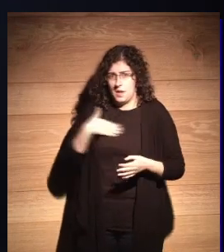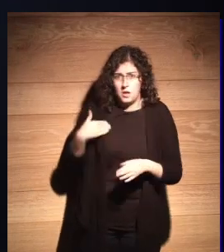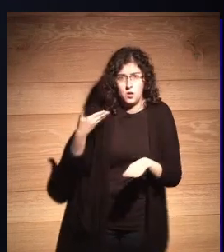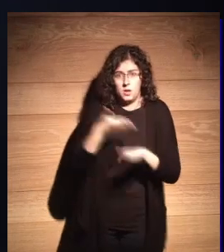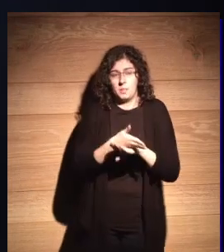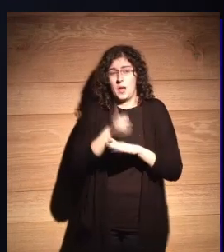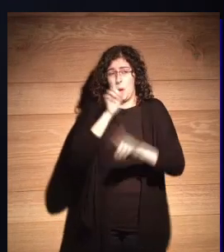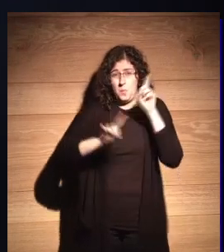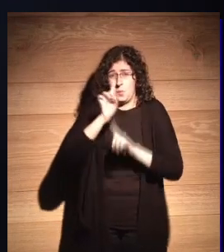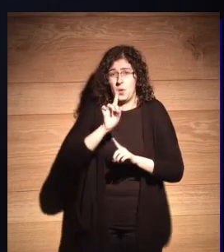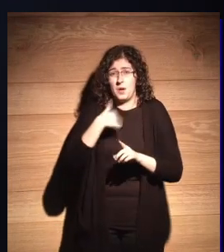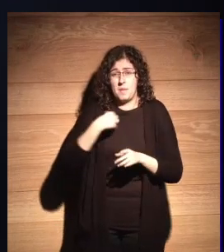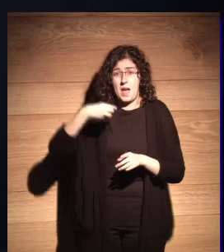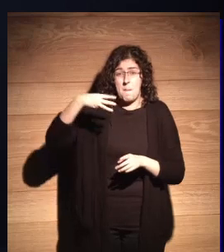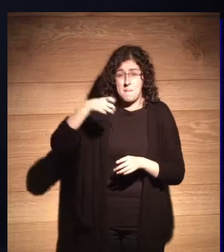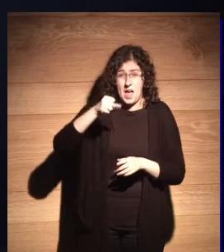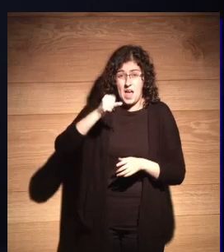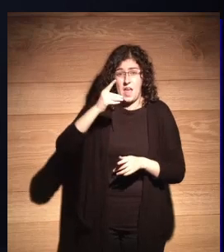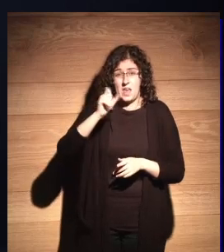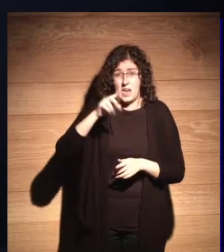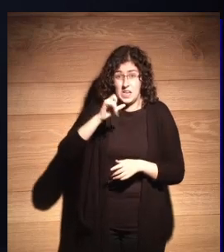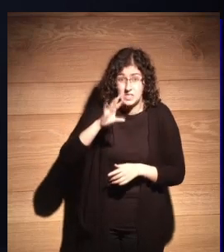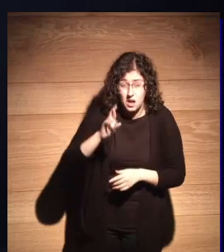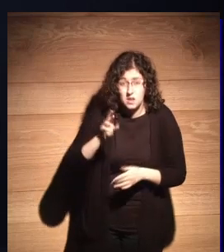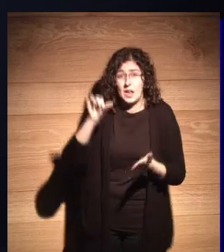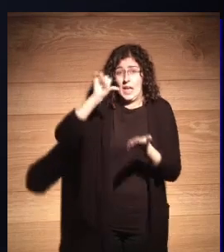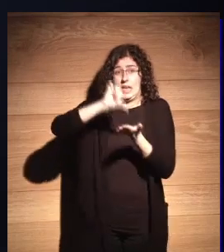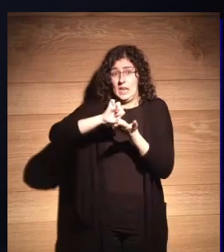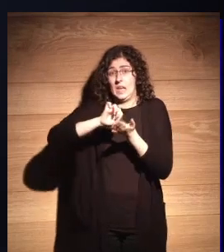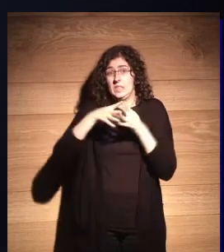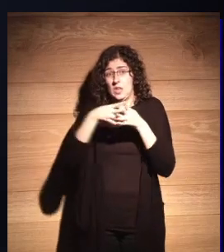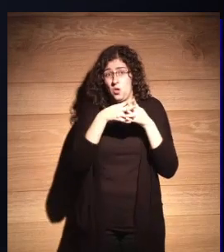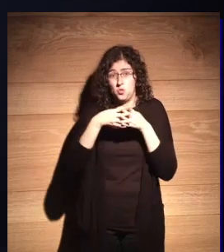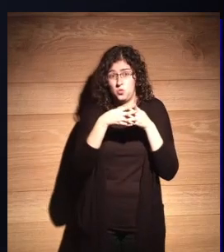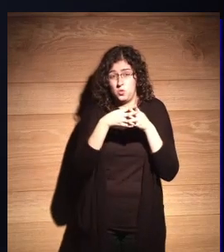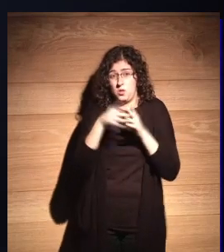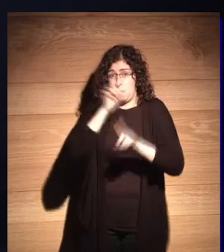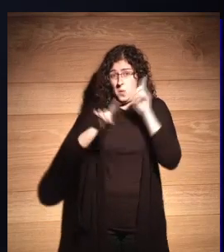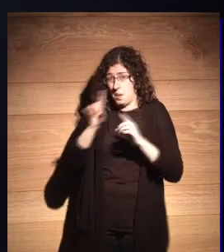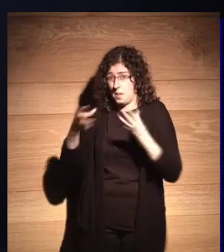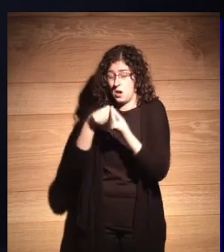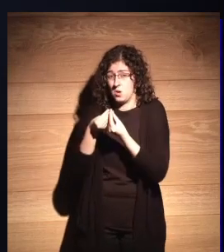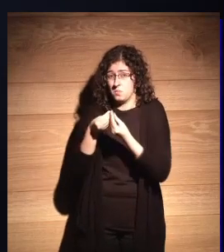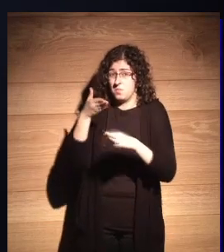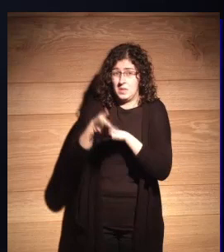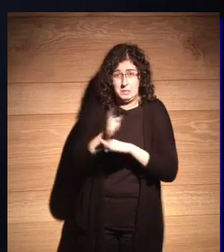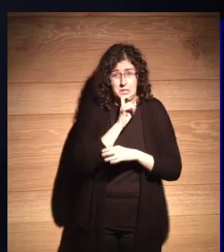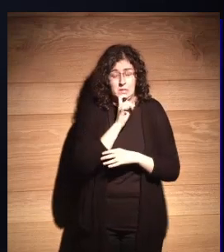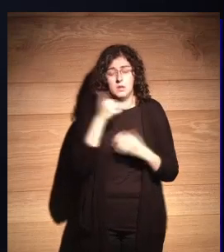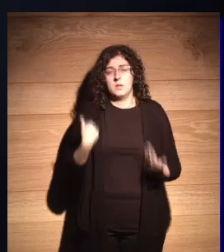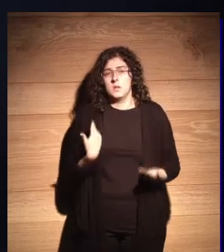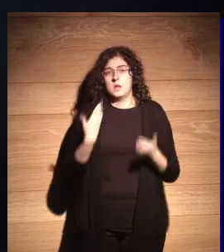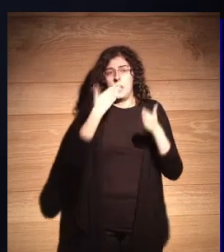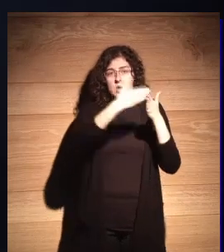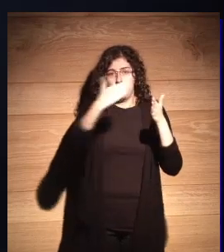yeah. very difficult. I have a permanent exhibition in a museum